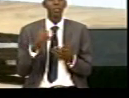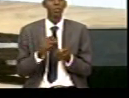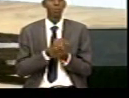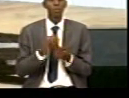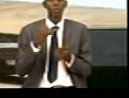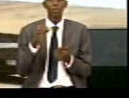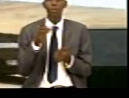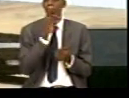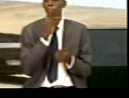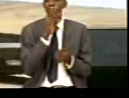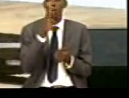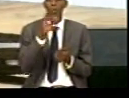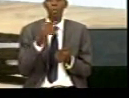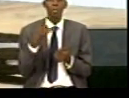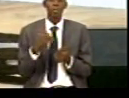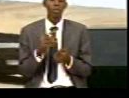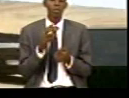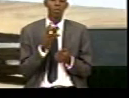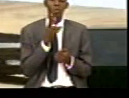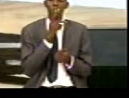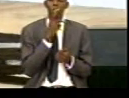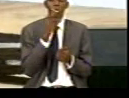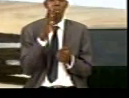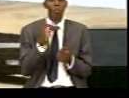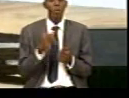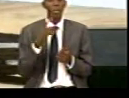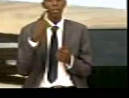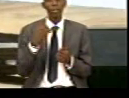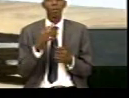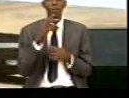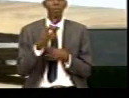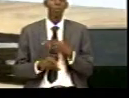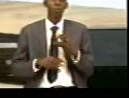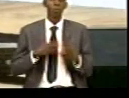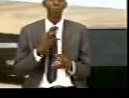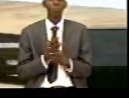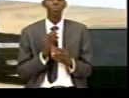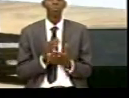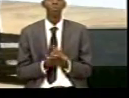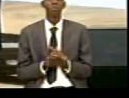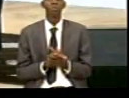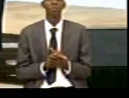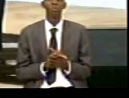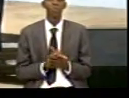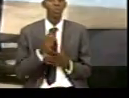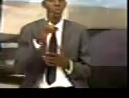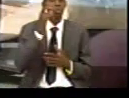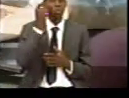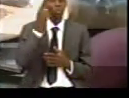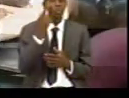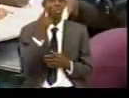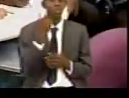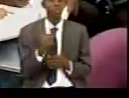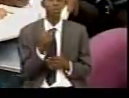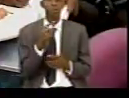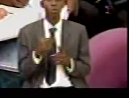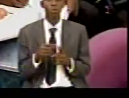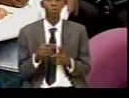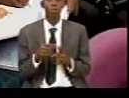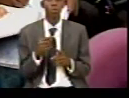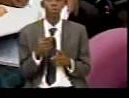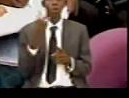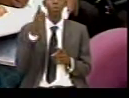word. With the washing of water by the word. You understand? The word of